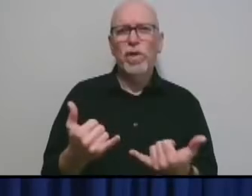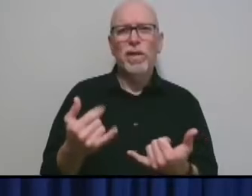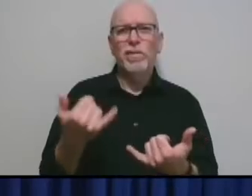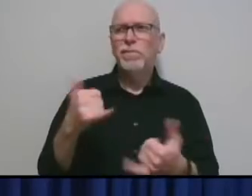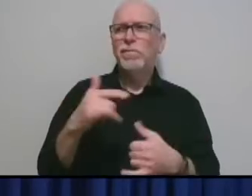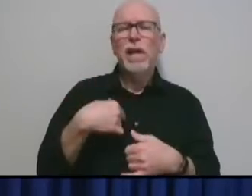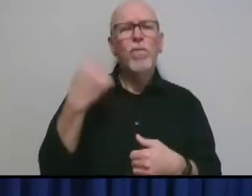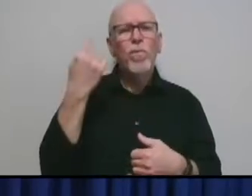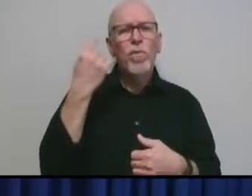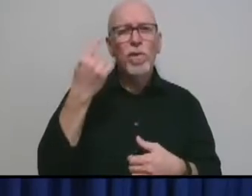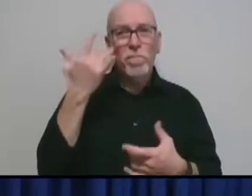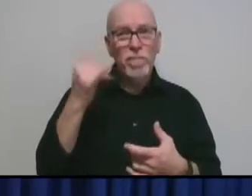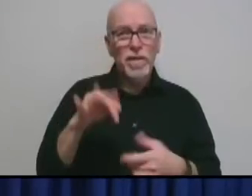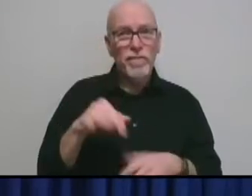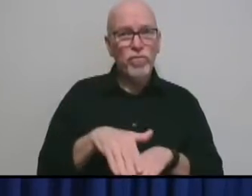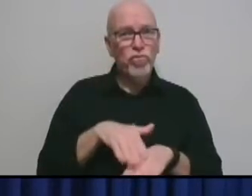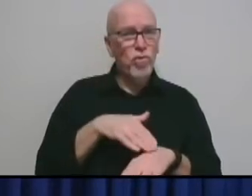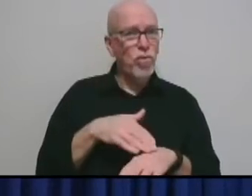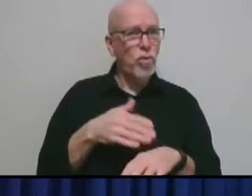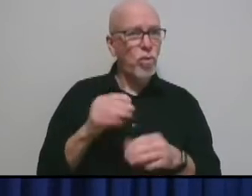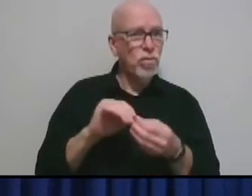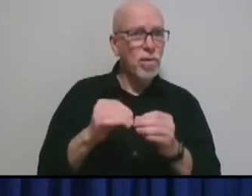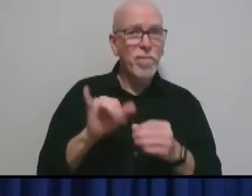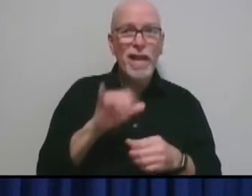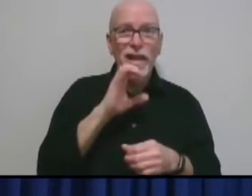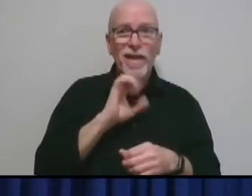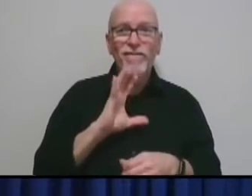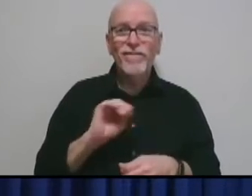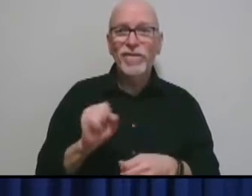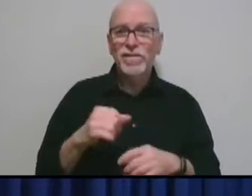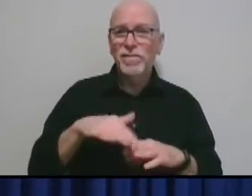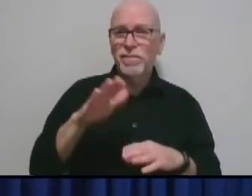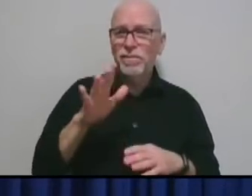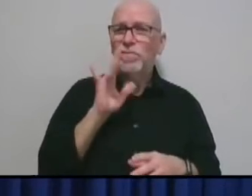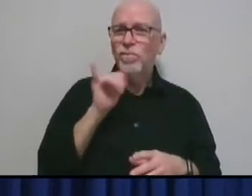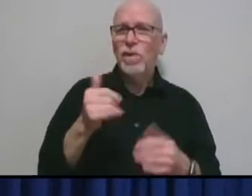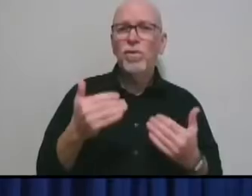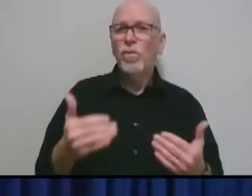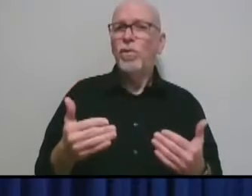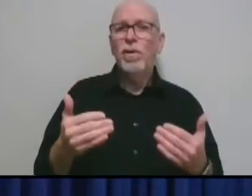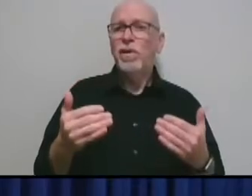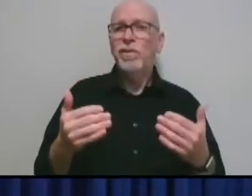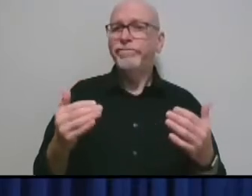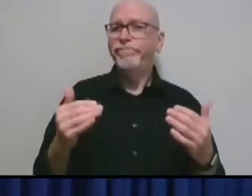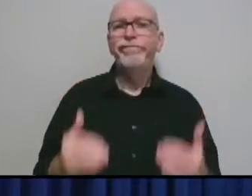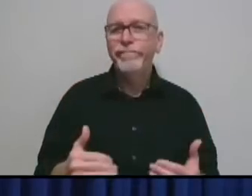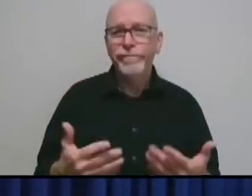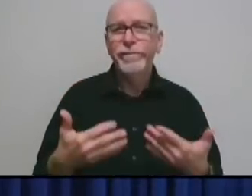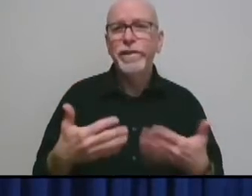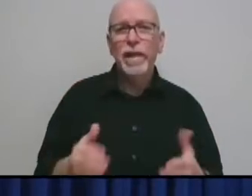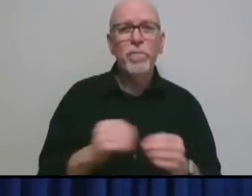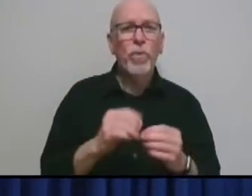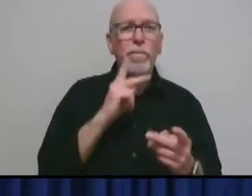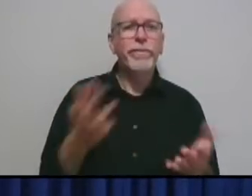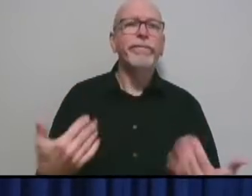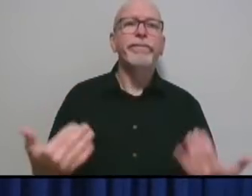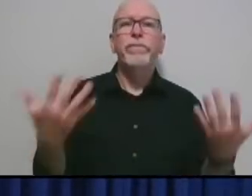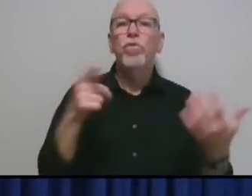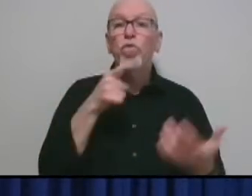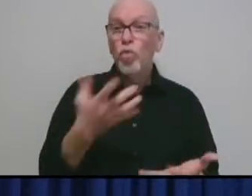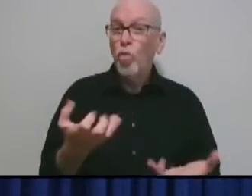of wondering, because of the slow uptick with this age group, sort of why not open the floodgates and let some people who want